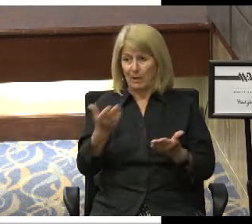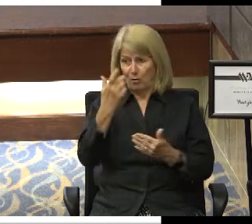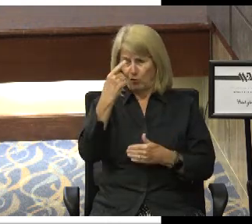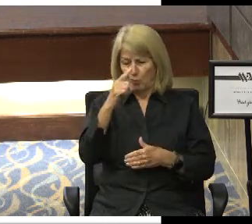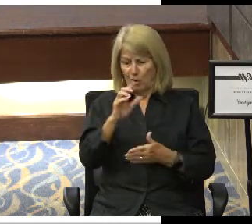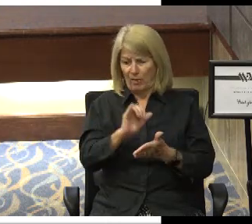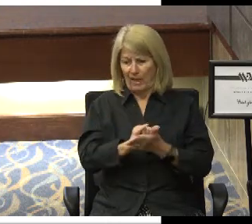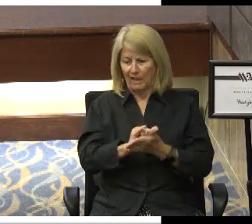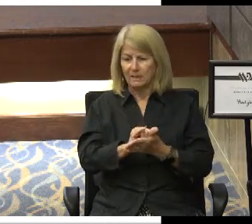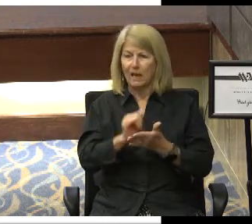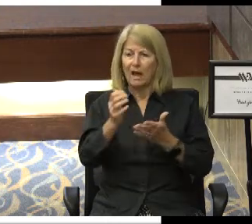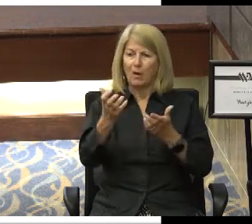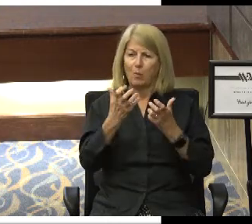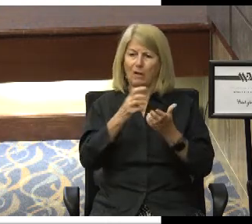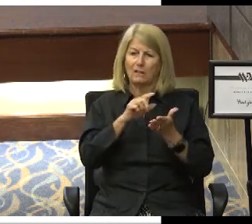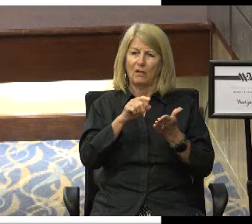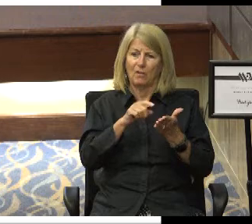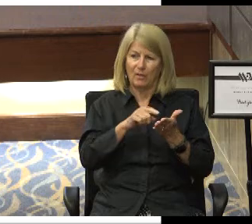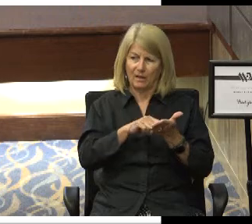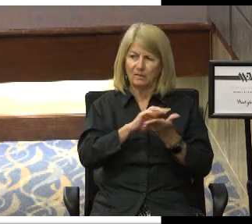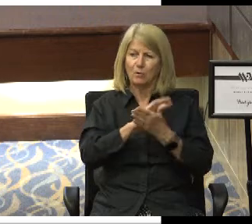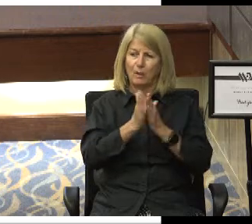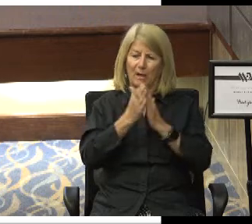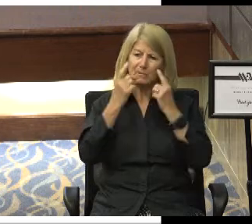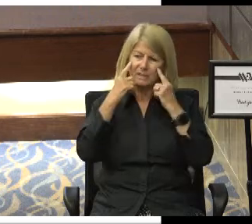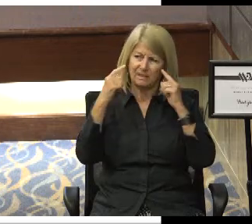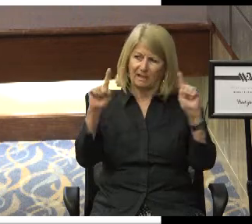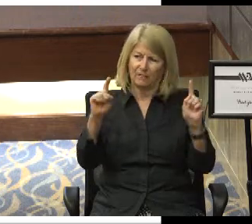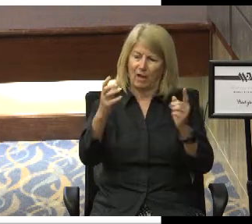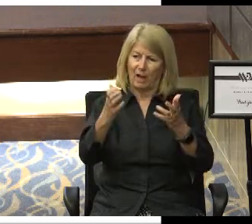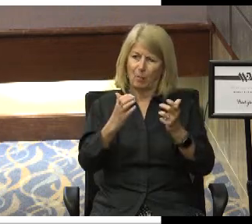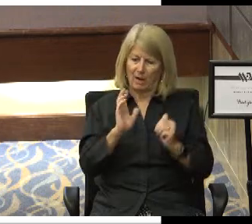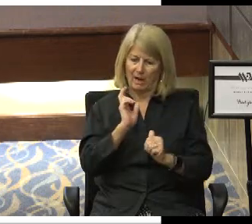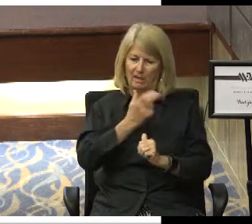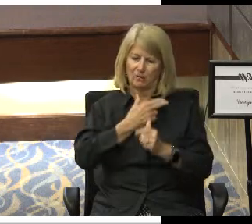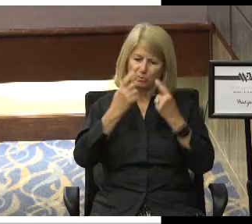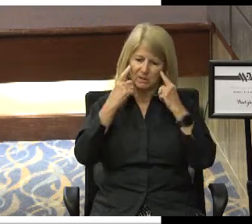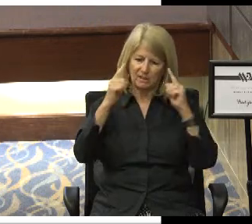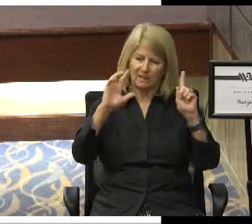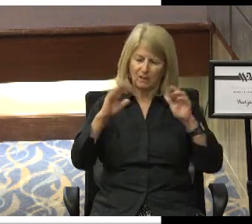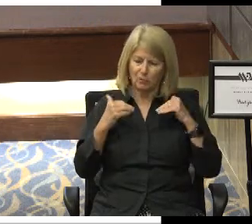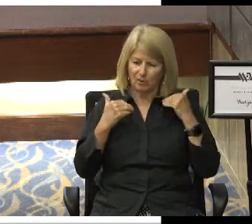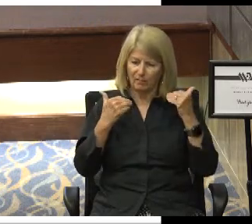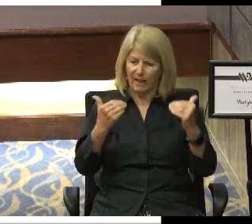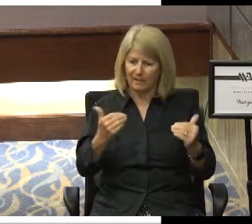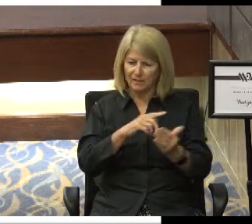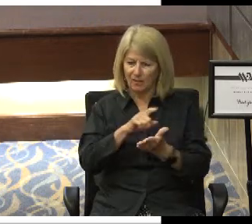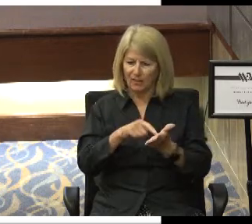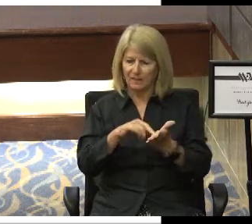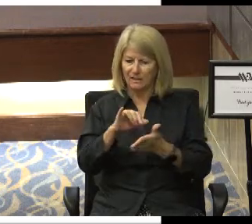I want this to be successful. I want us to succeed. I want us to advance. This is